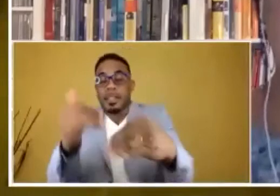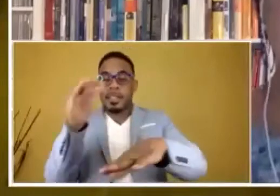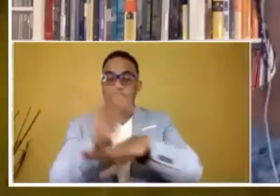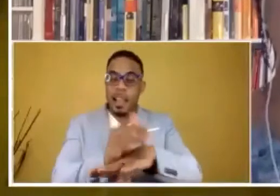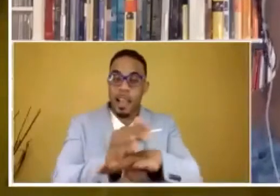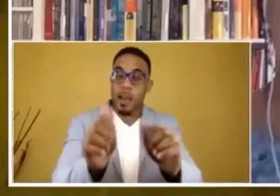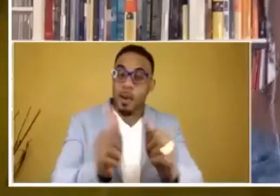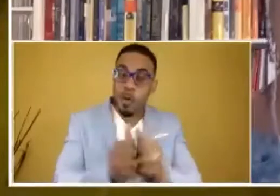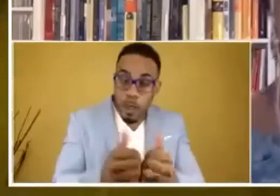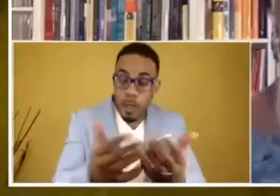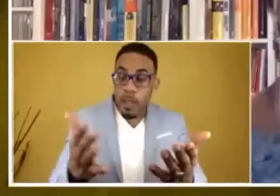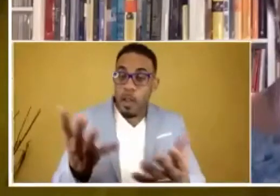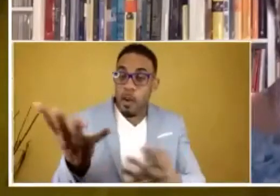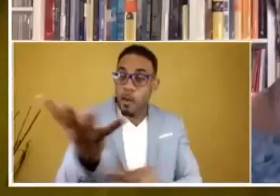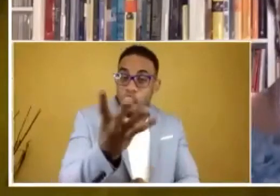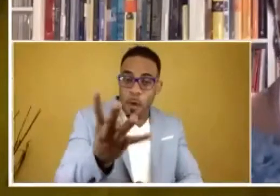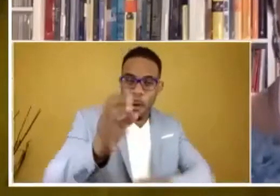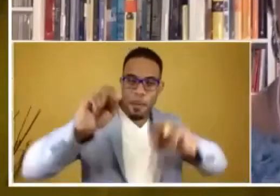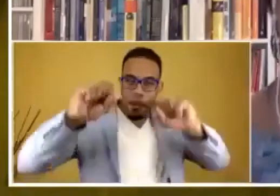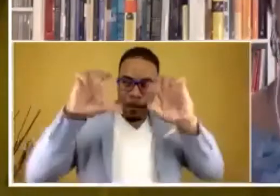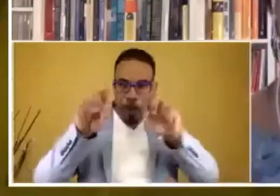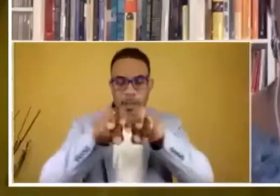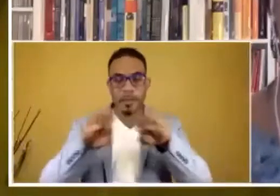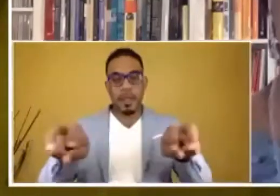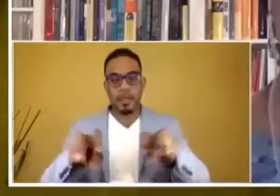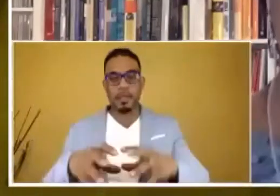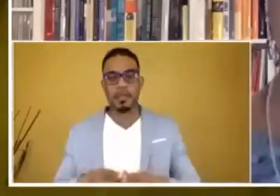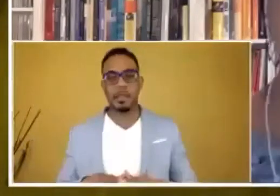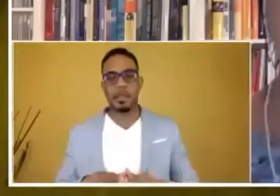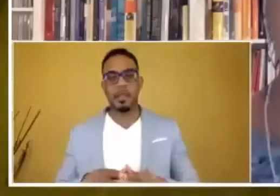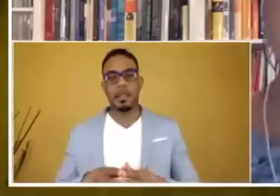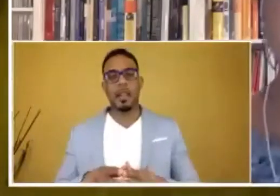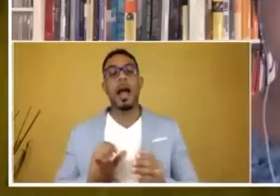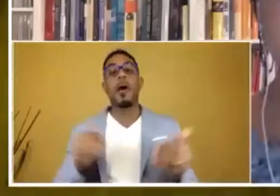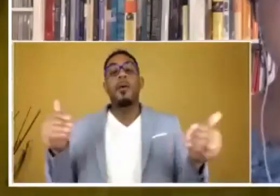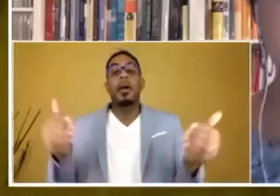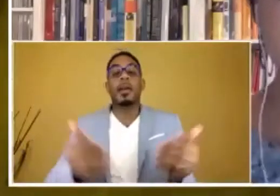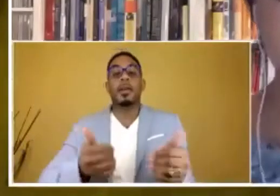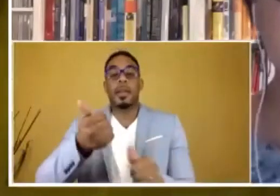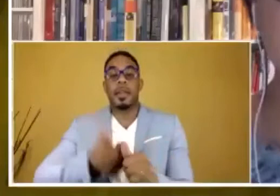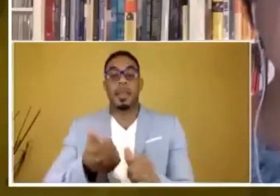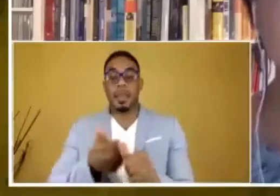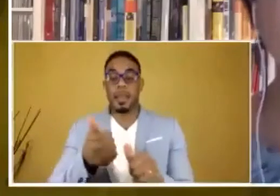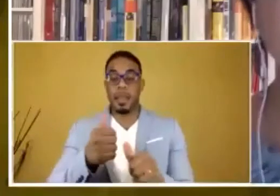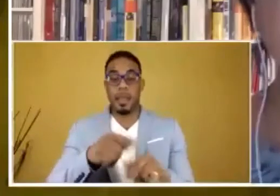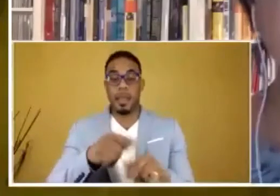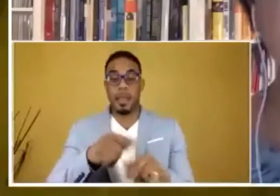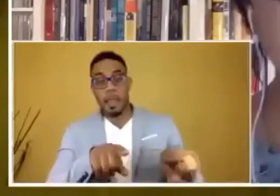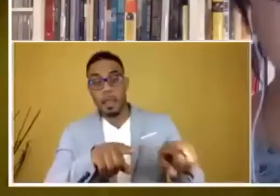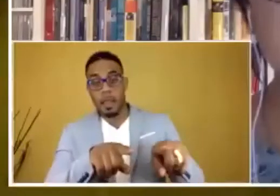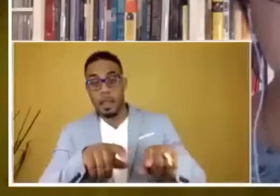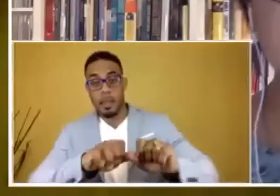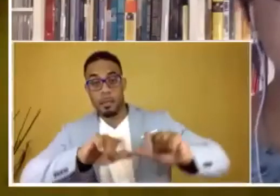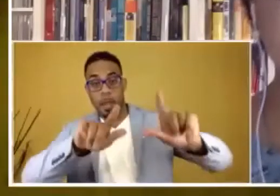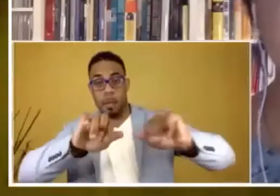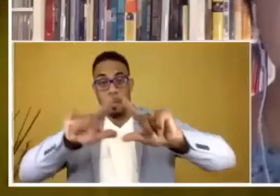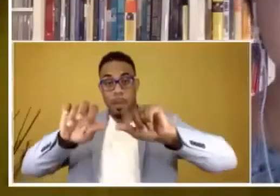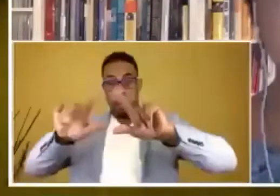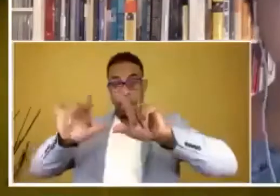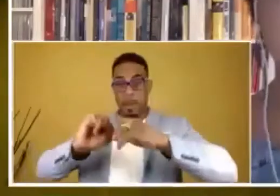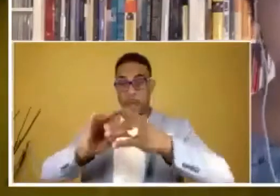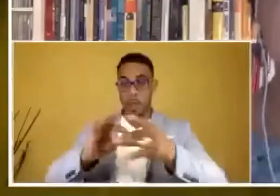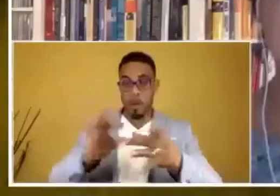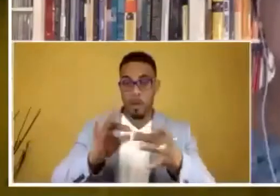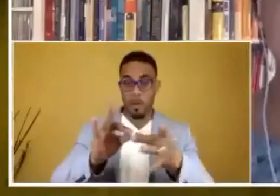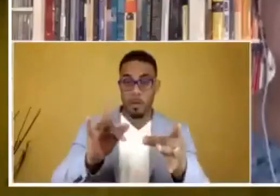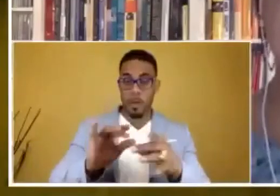with four amazing panelists, and I'm going to introduce them each as they make some opening remarks. We've asked them to